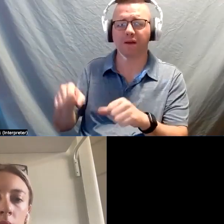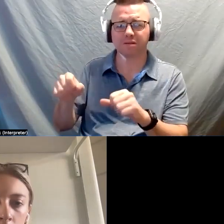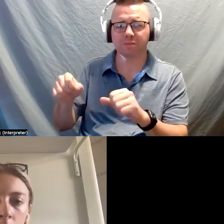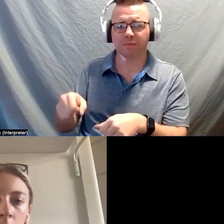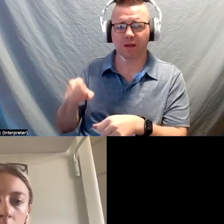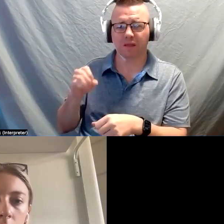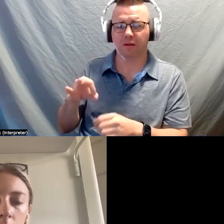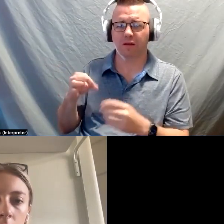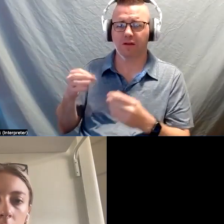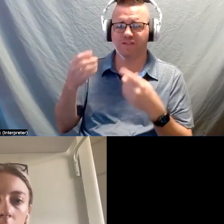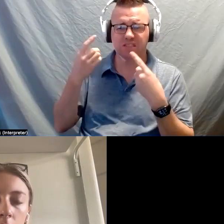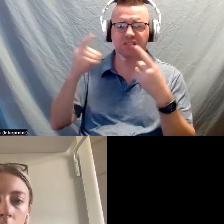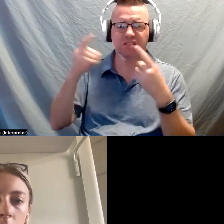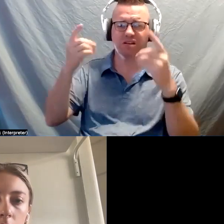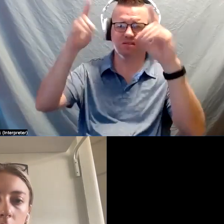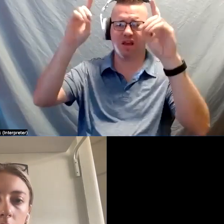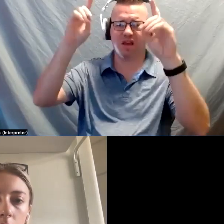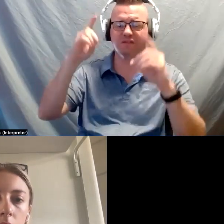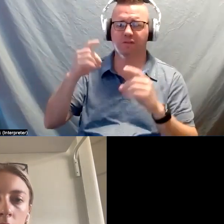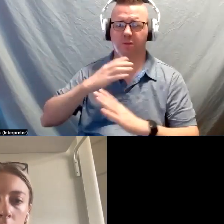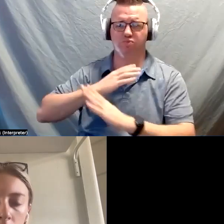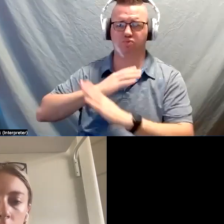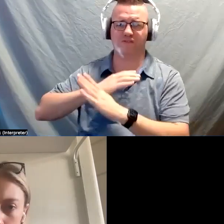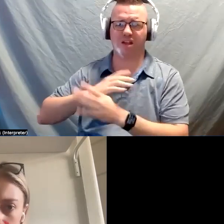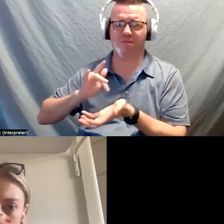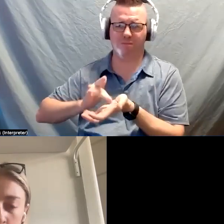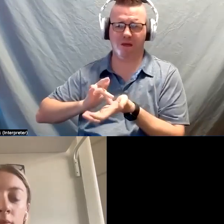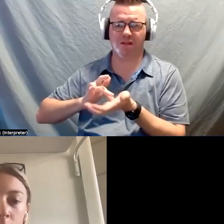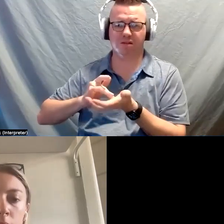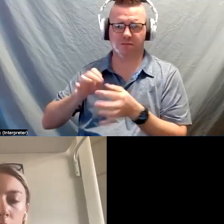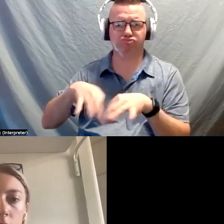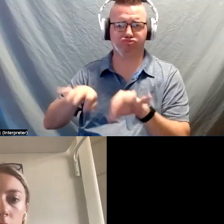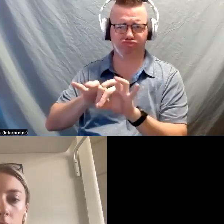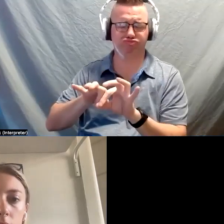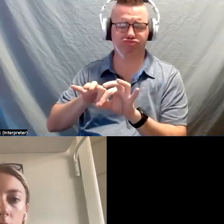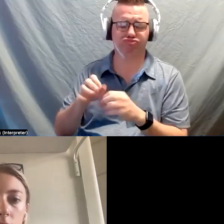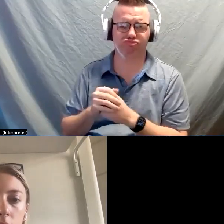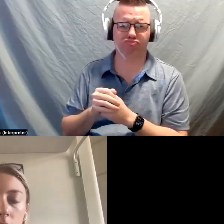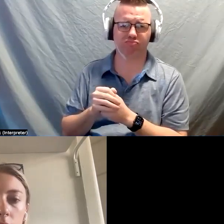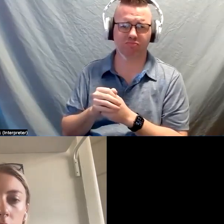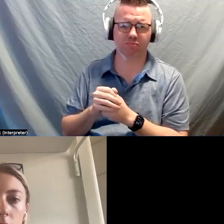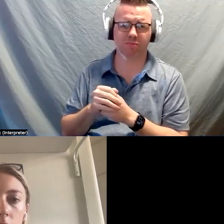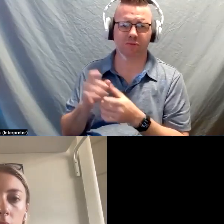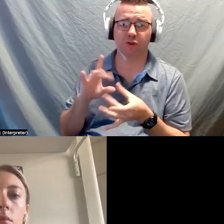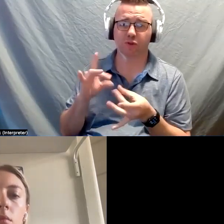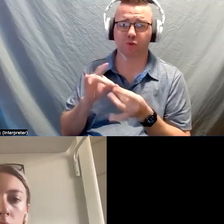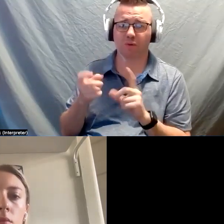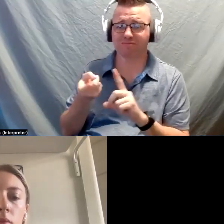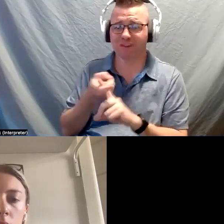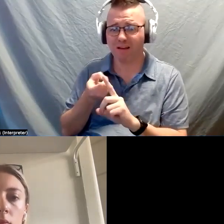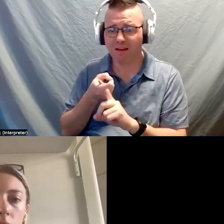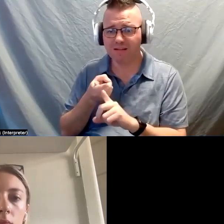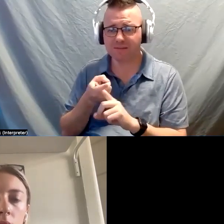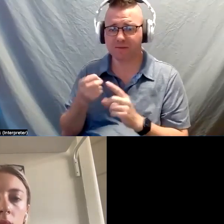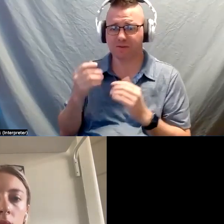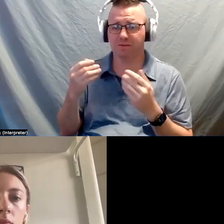possibility of successful preventative medicine and health promotion. The story of condom promotion in